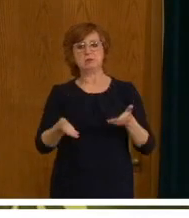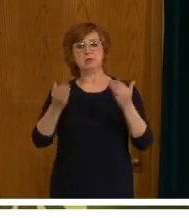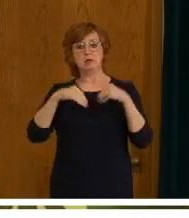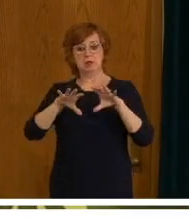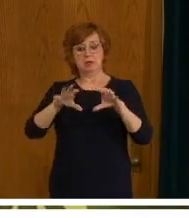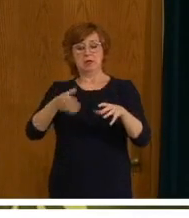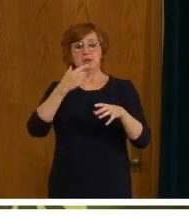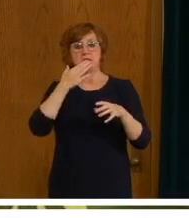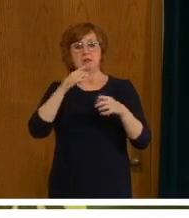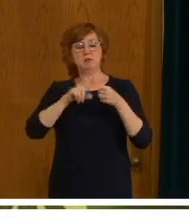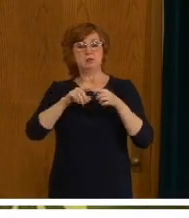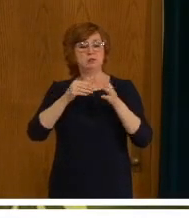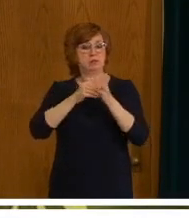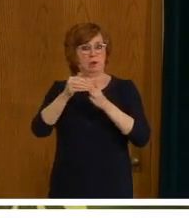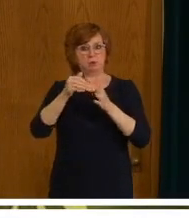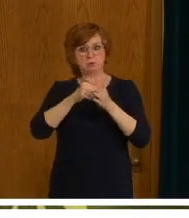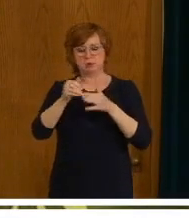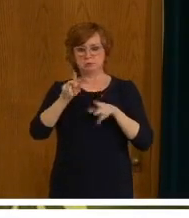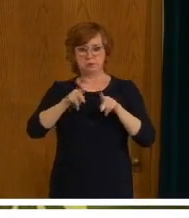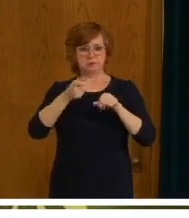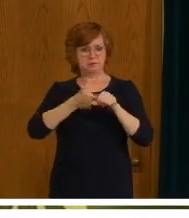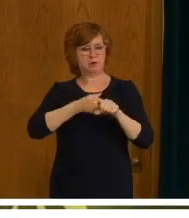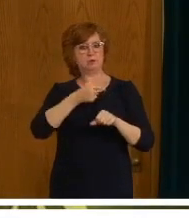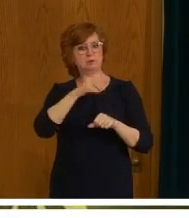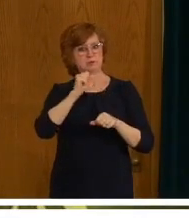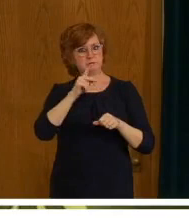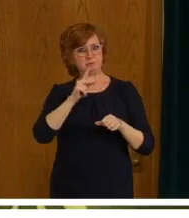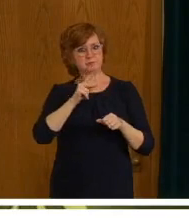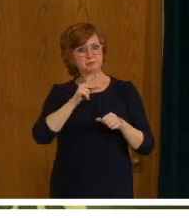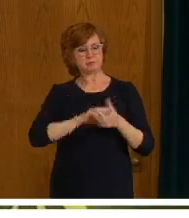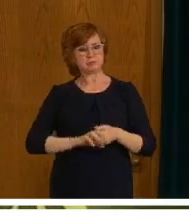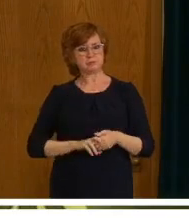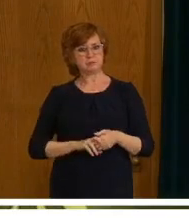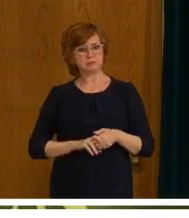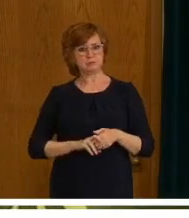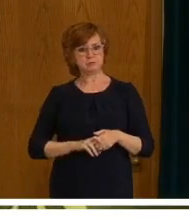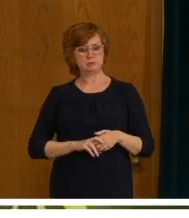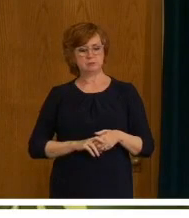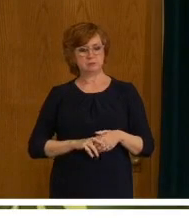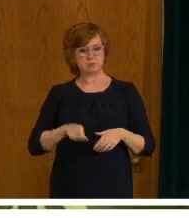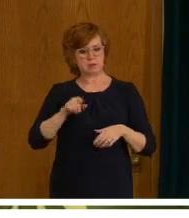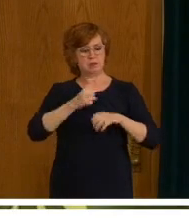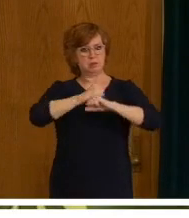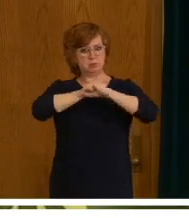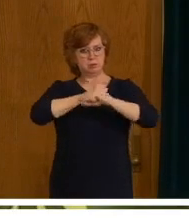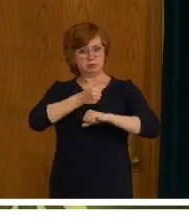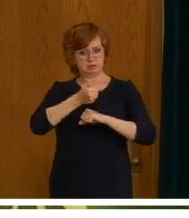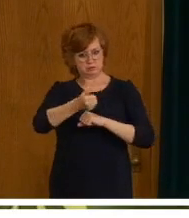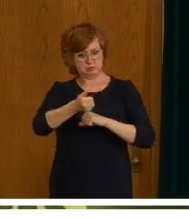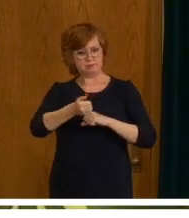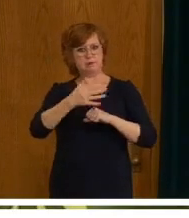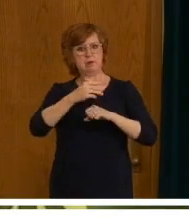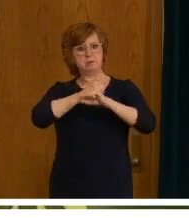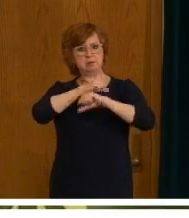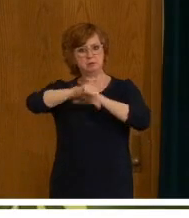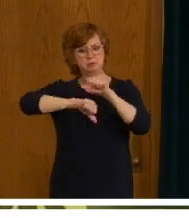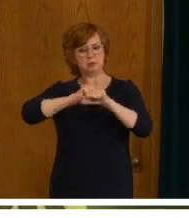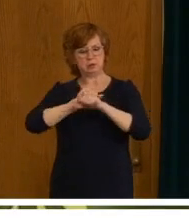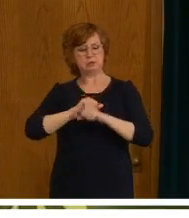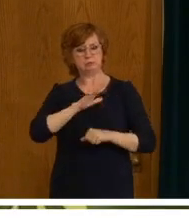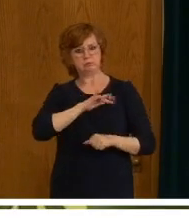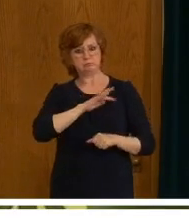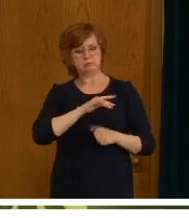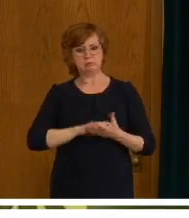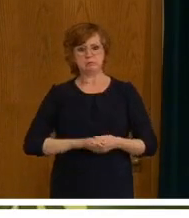thousands of Saskatchewan residents who are doing their part in protecting not only themselves, but protecting those around them.